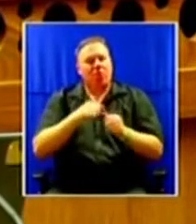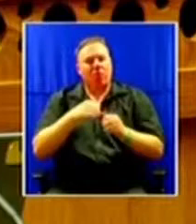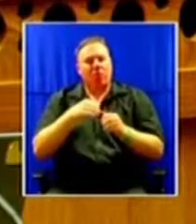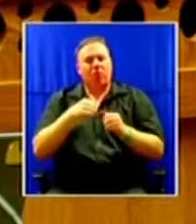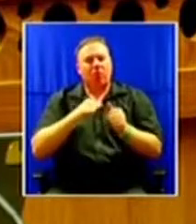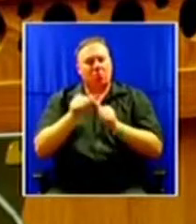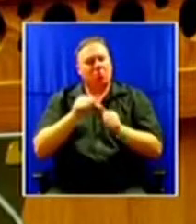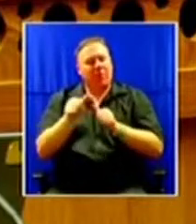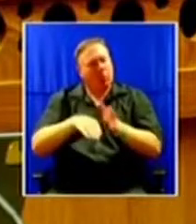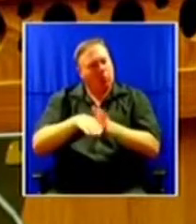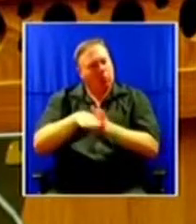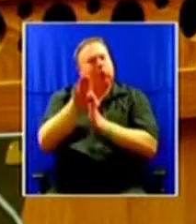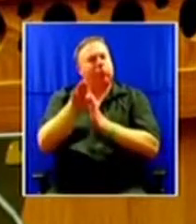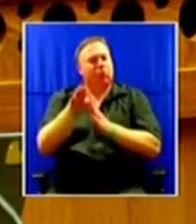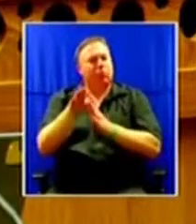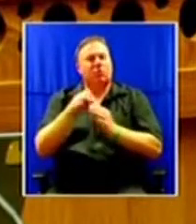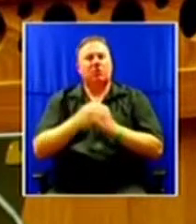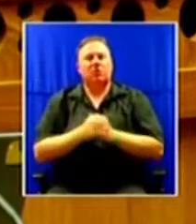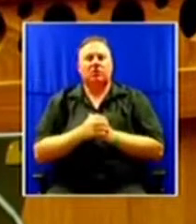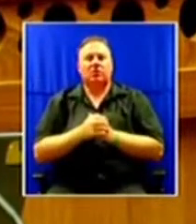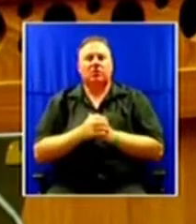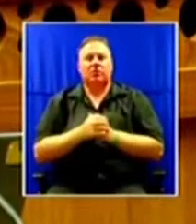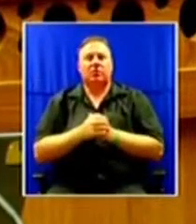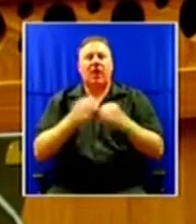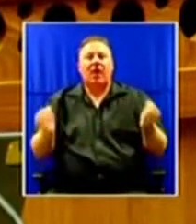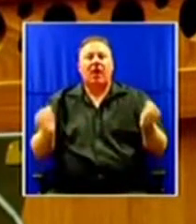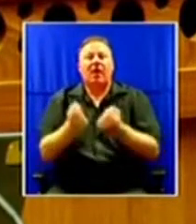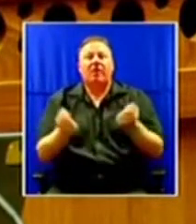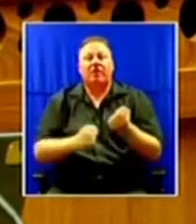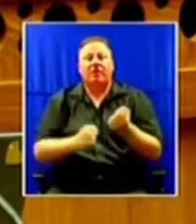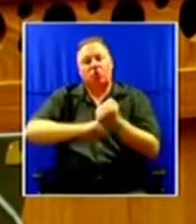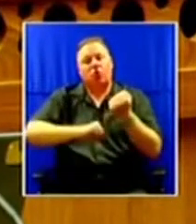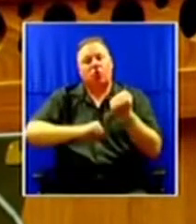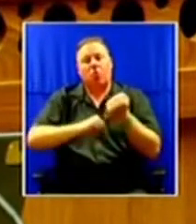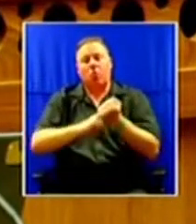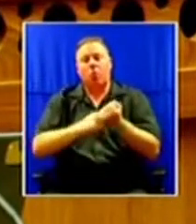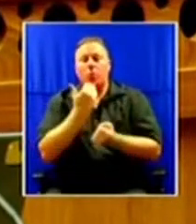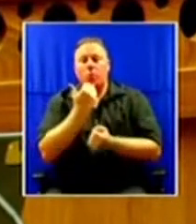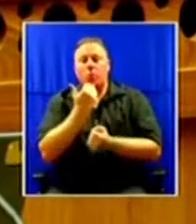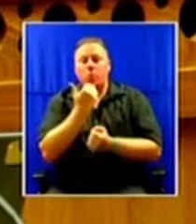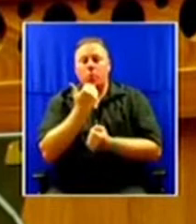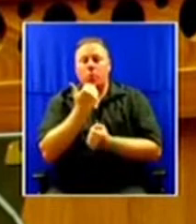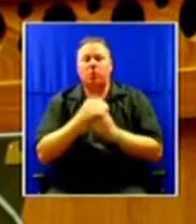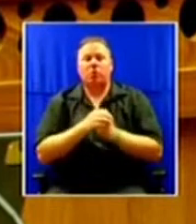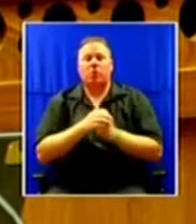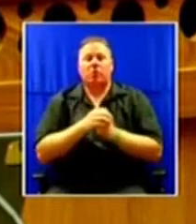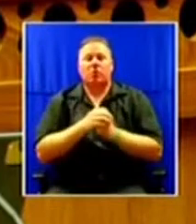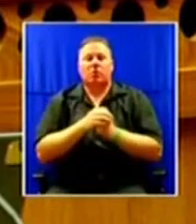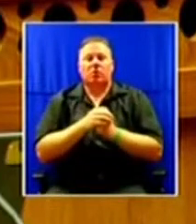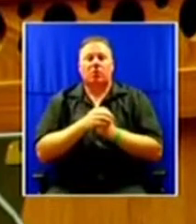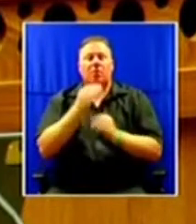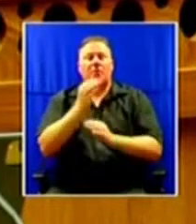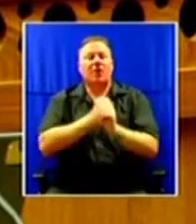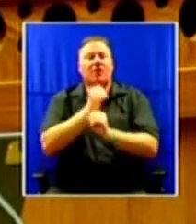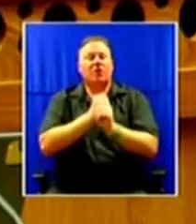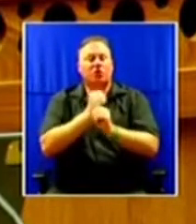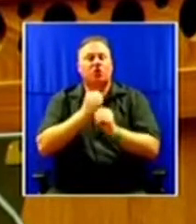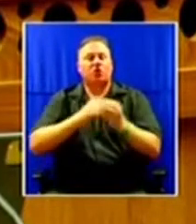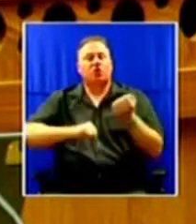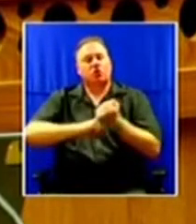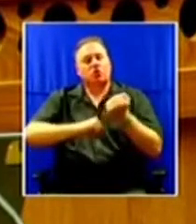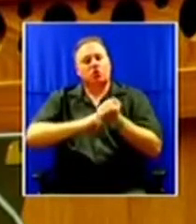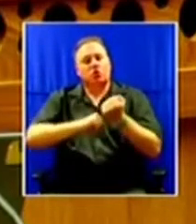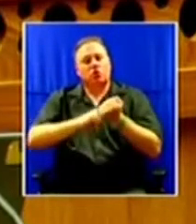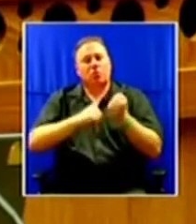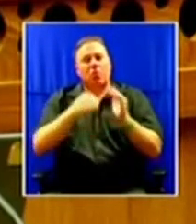These efforts are supported by robust manufacturing support programs. In the State of the Nation